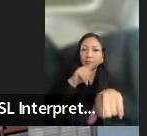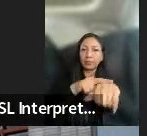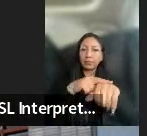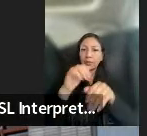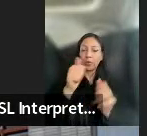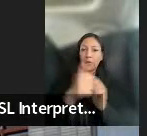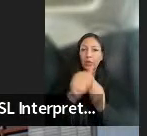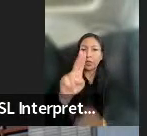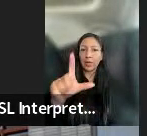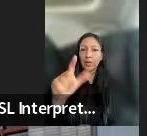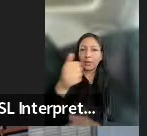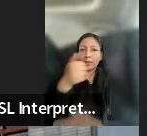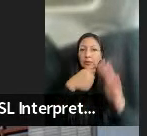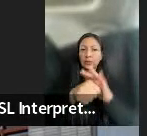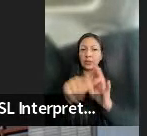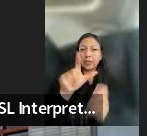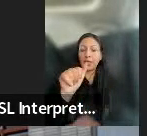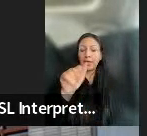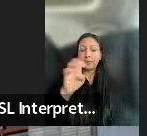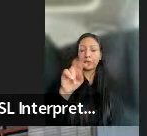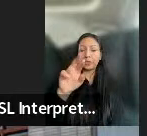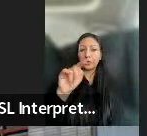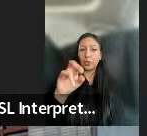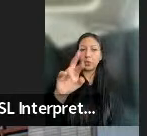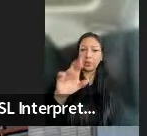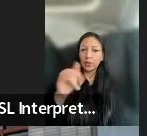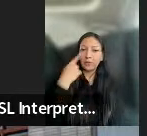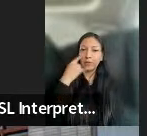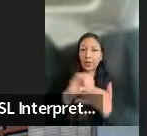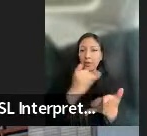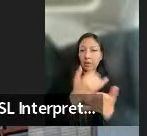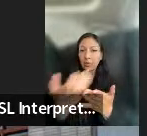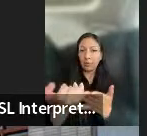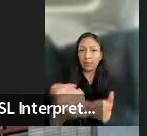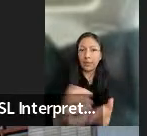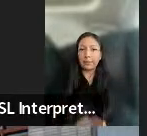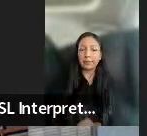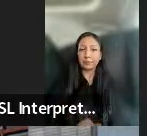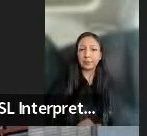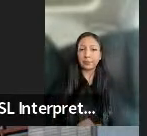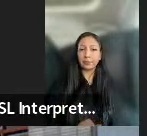UL, Underwriters Laboratory certifications for the equipment.